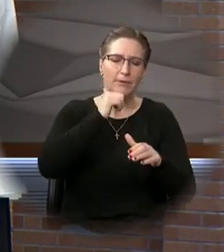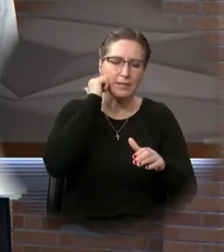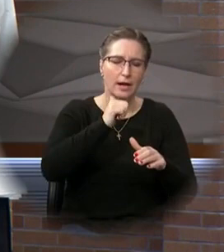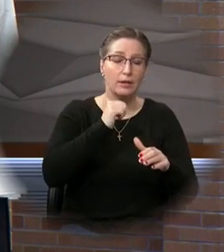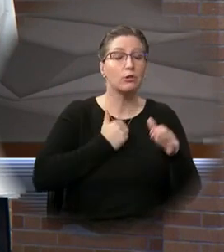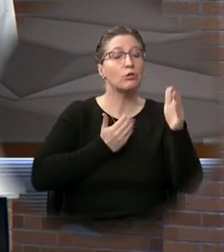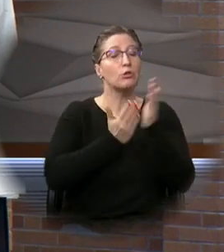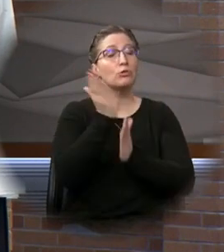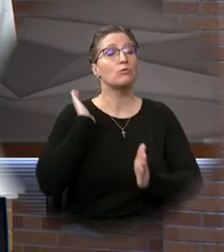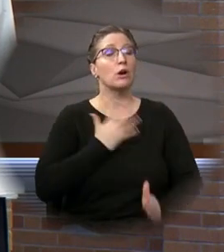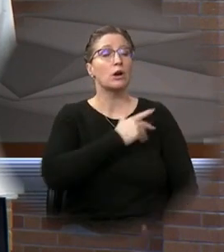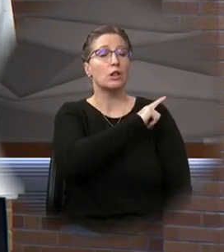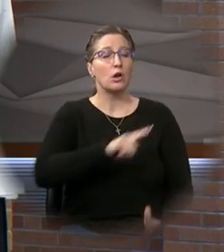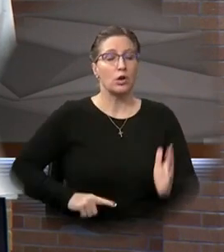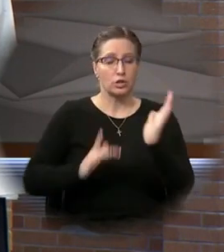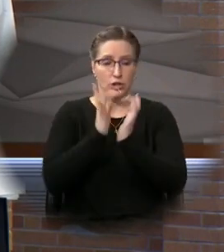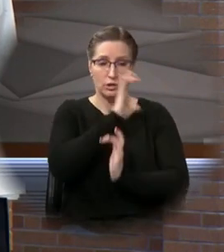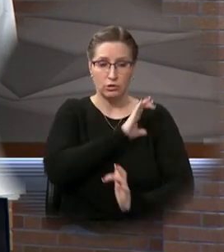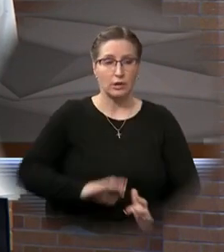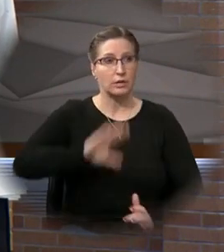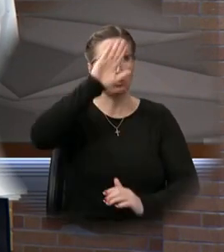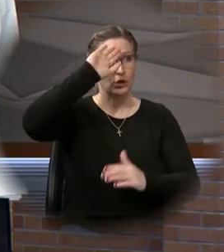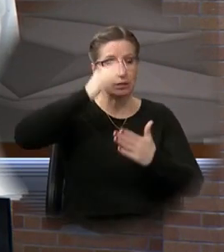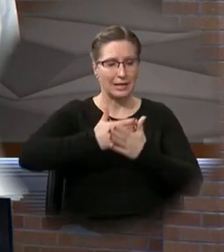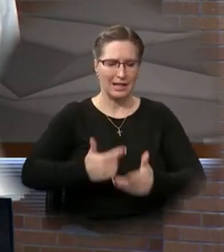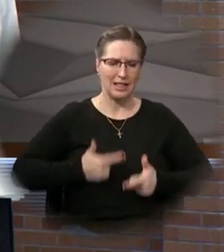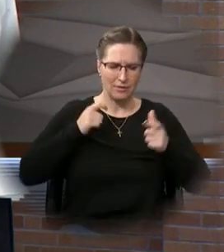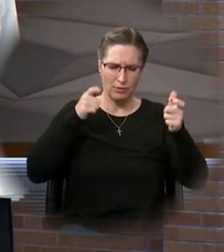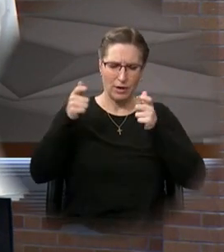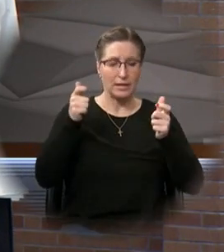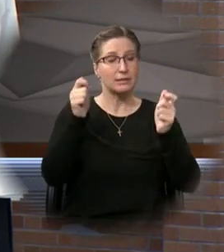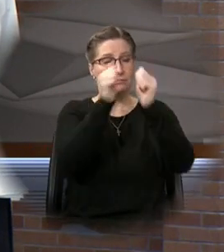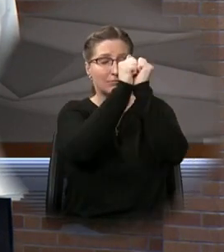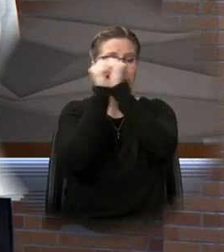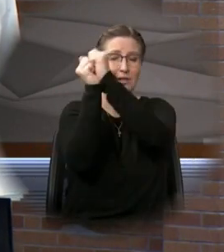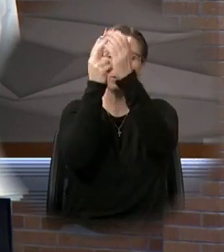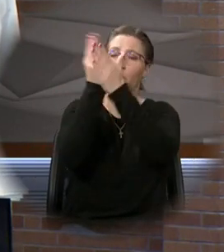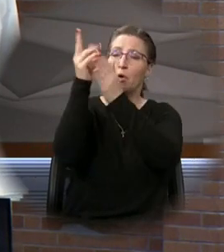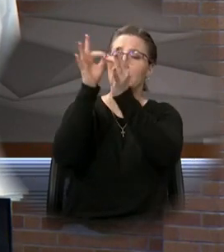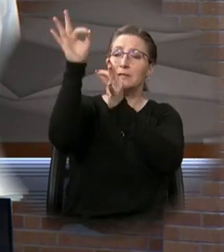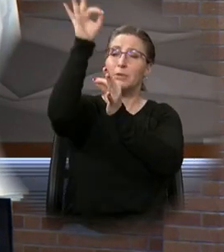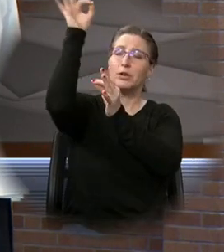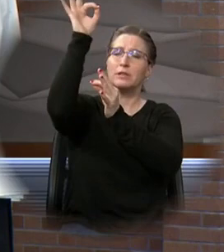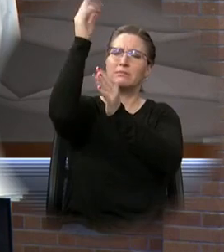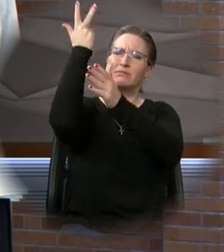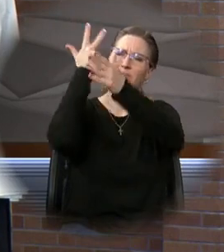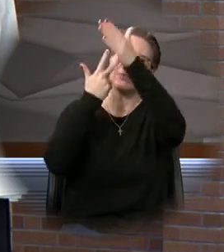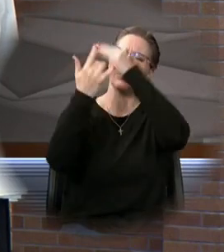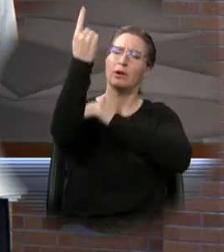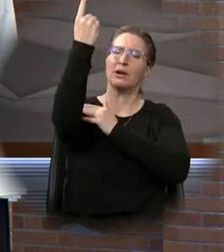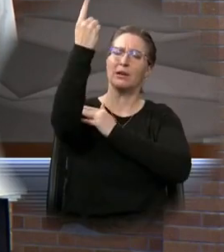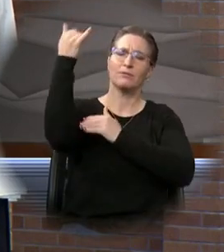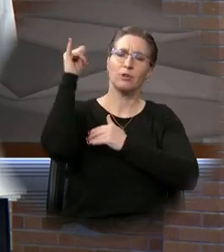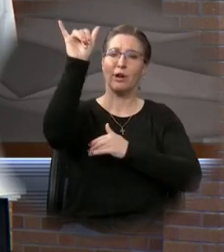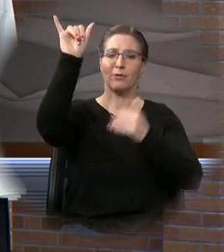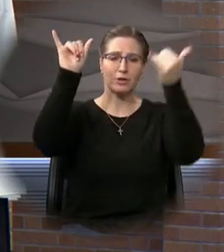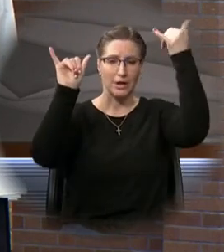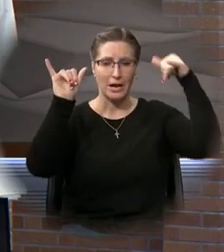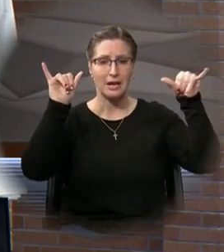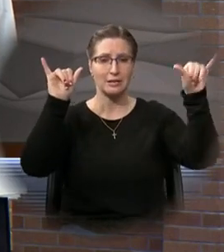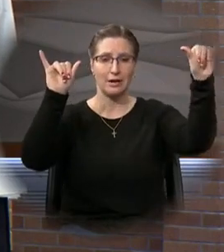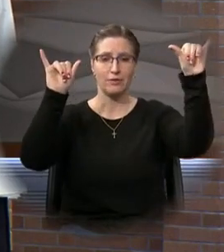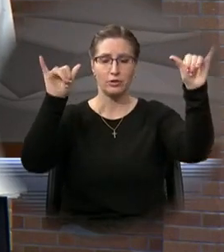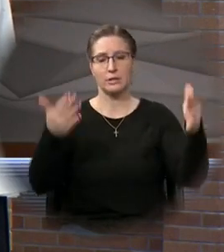our Lord Jesus Christ, your Son, who lives and reigns with you in the unity of the Holy Spirit, God